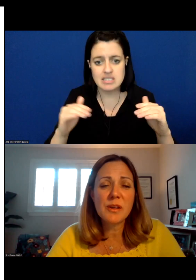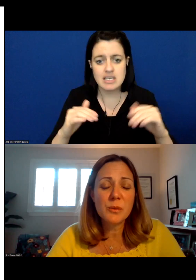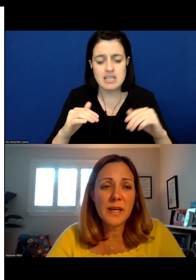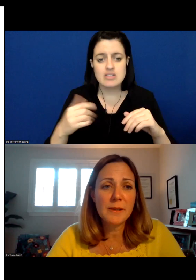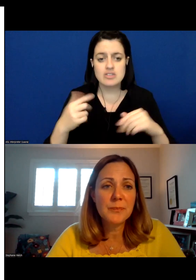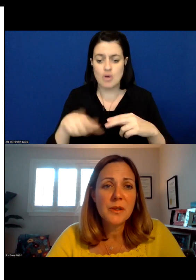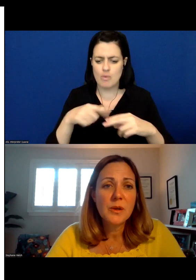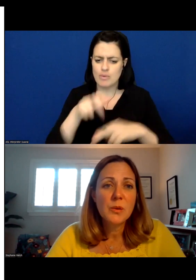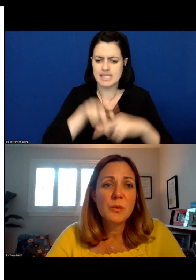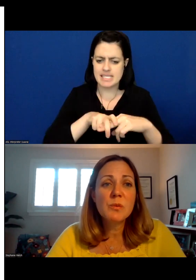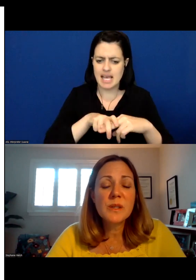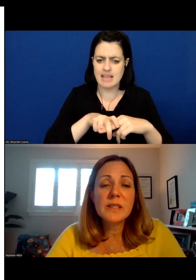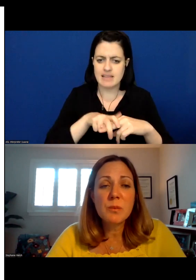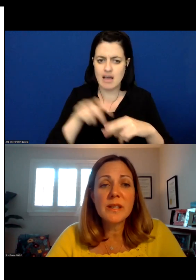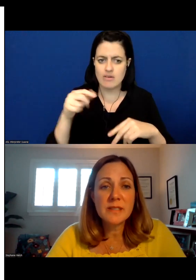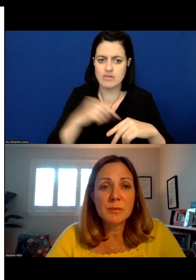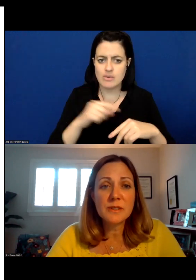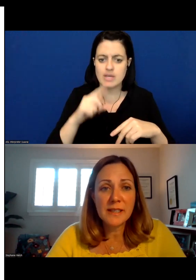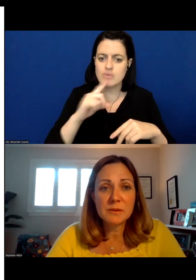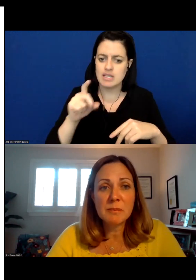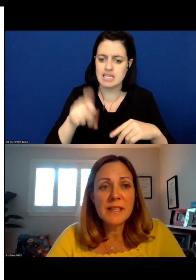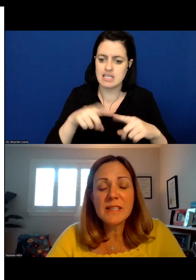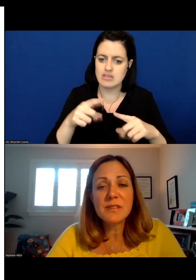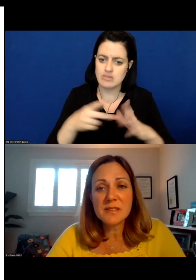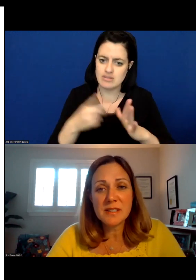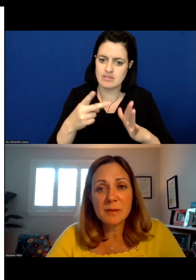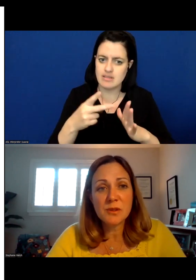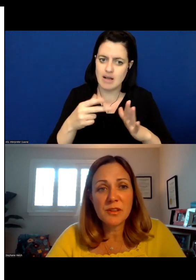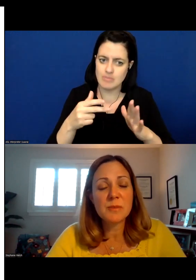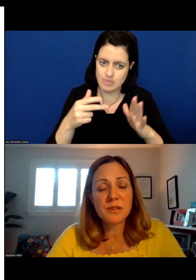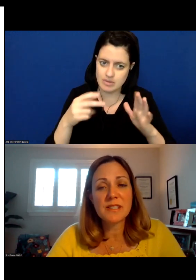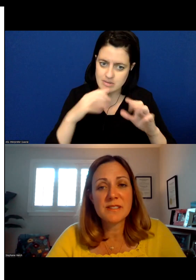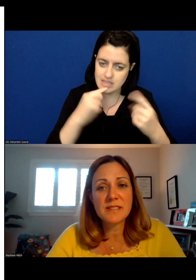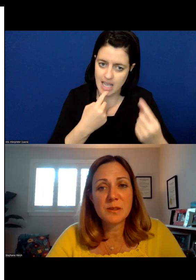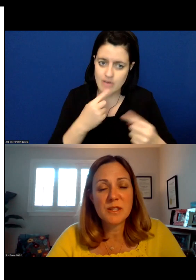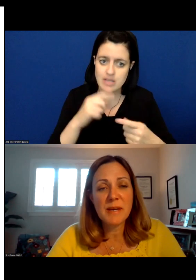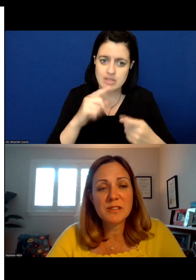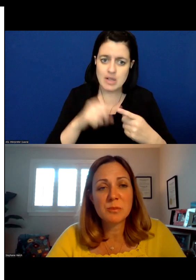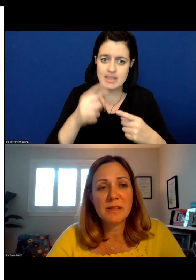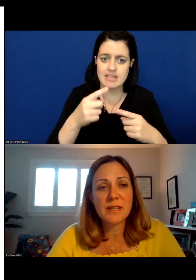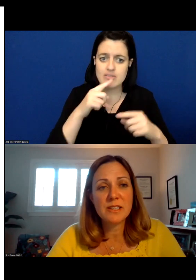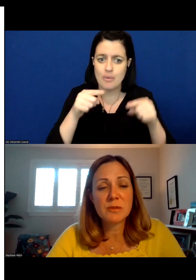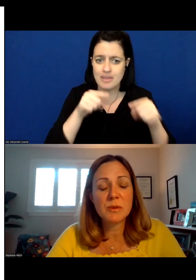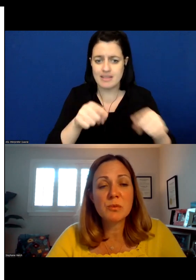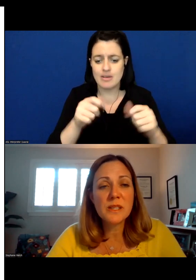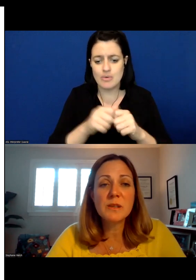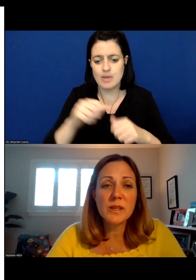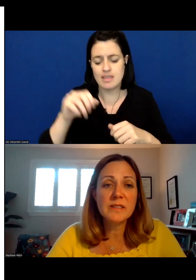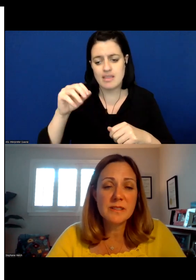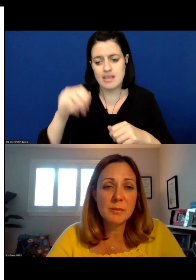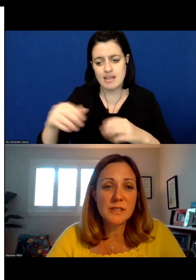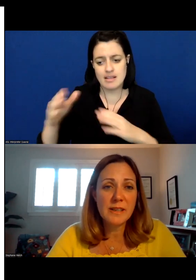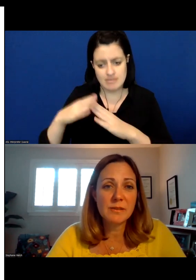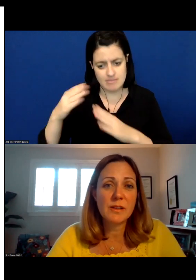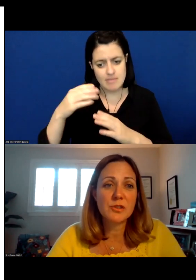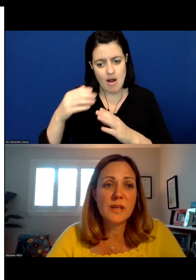down and we thought, okay, we really want to double down. Many of these themes are themes that are consistent with the master plan on aging, but really wanted